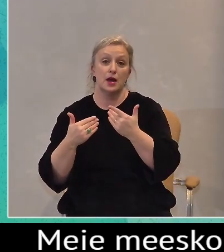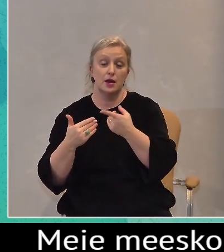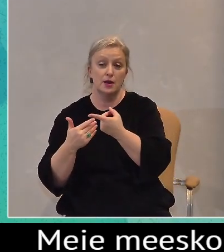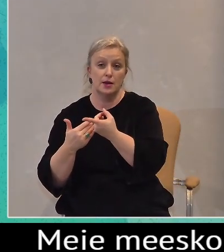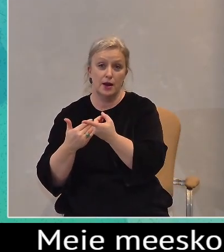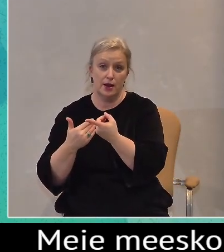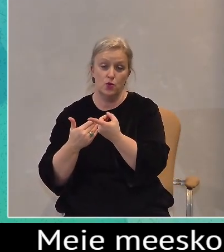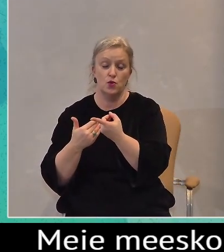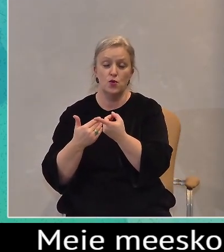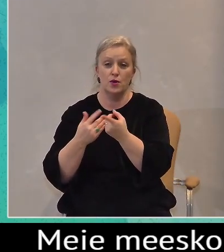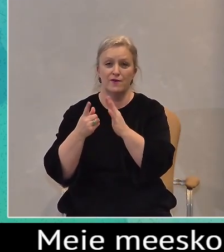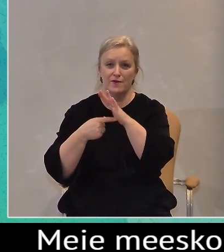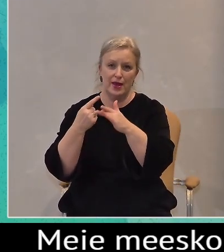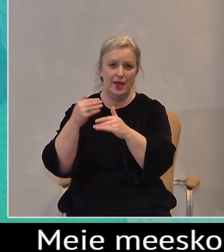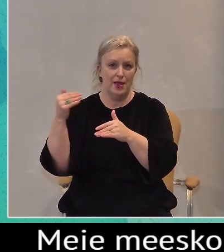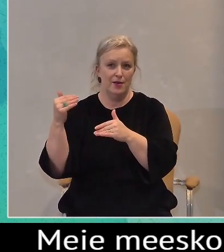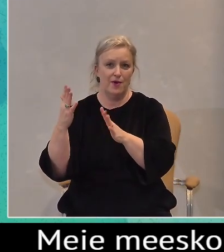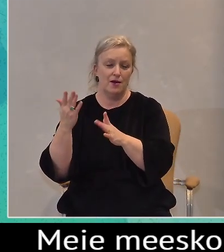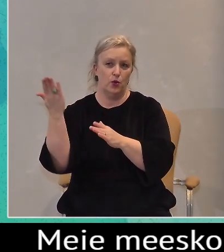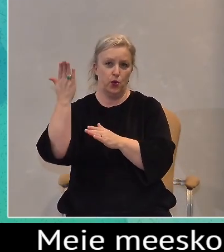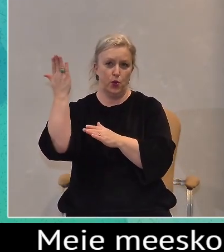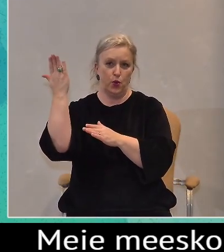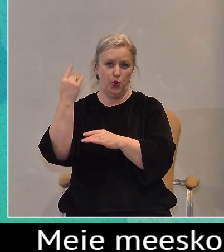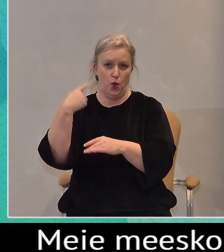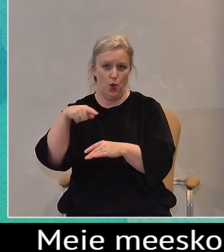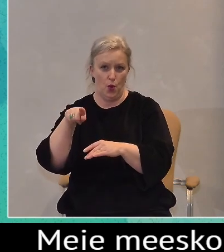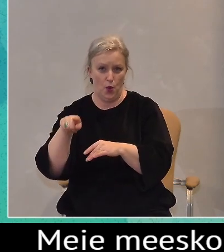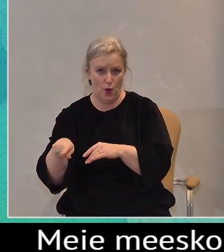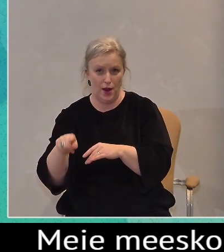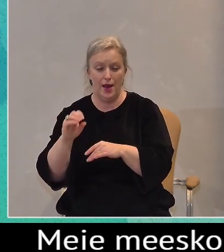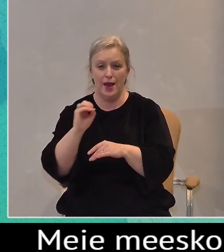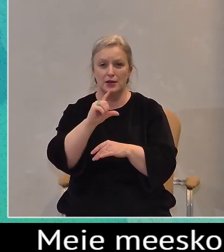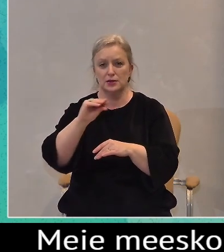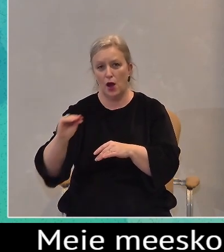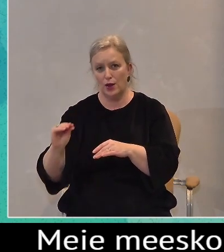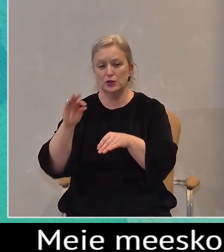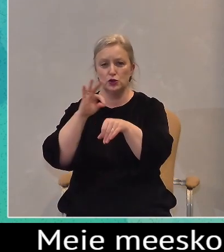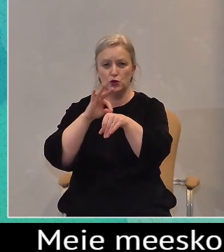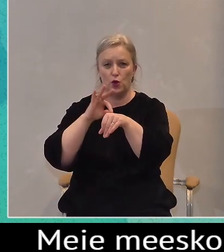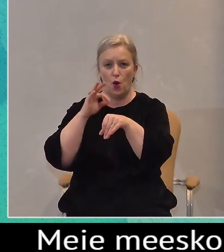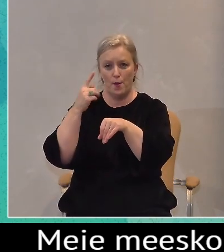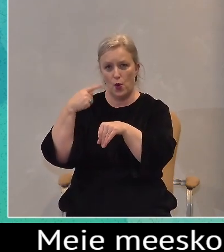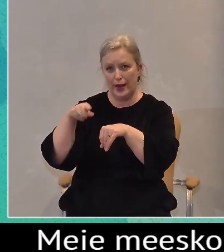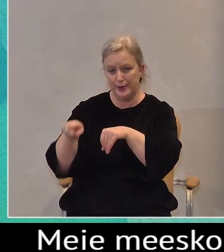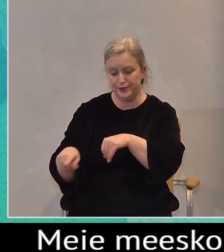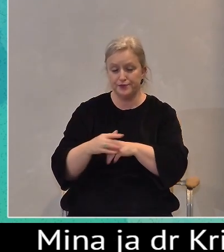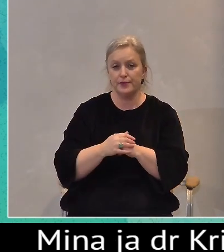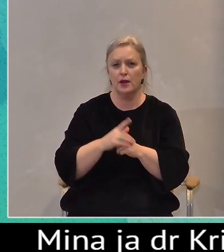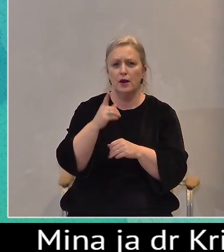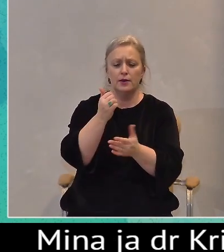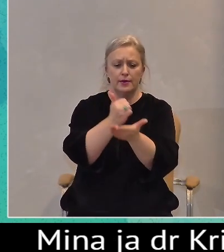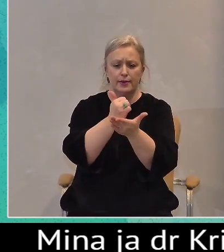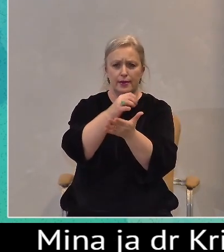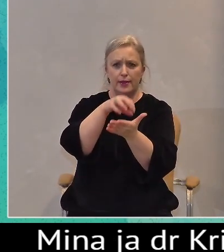project, and Associate Physician Ellis Rindars-Hurt, who presented